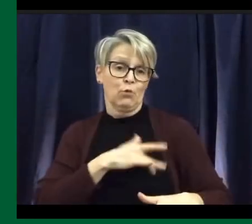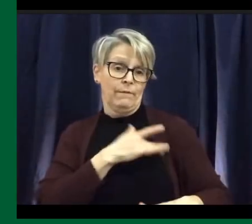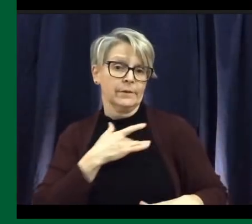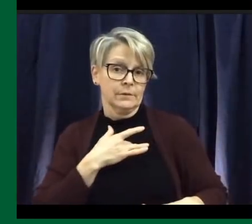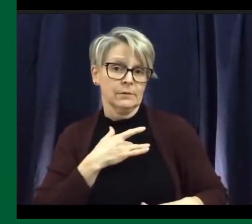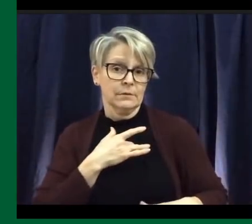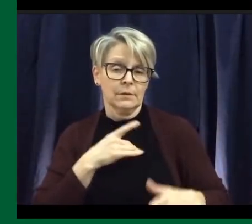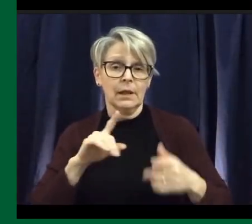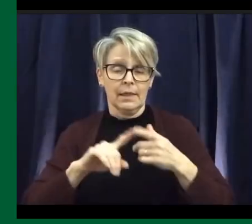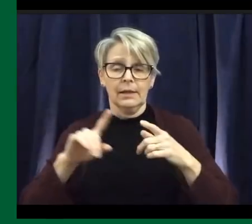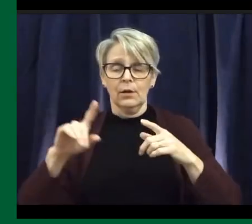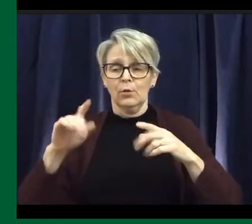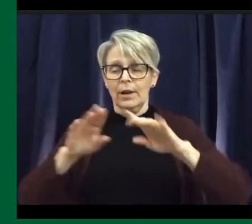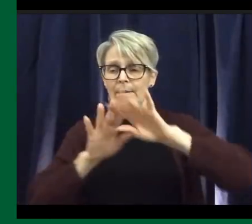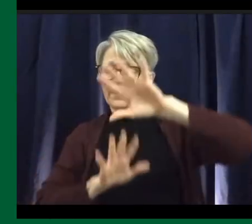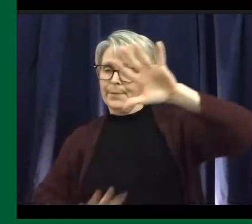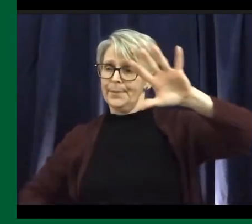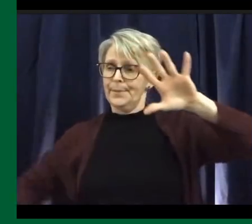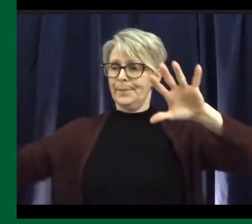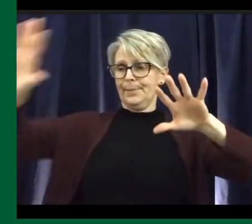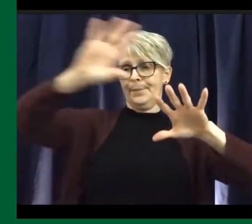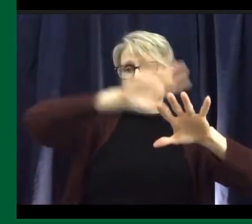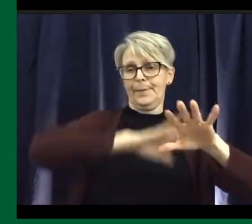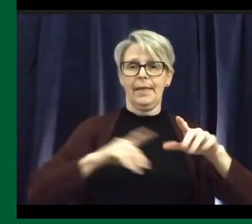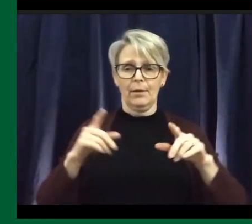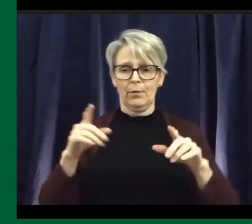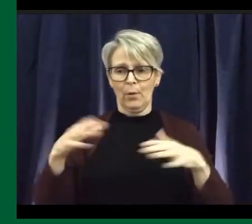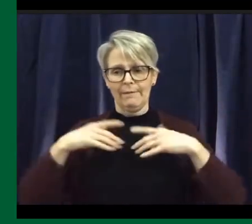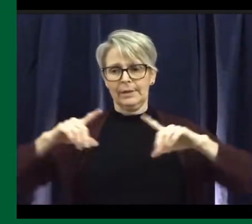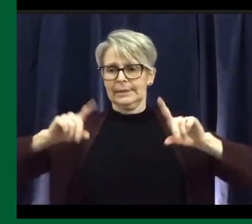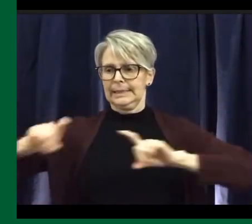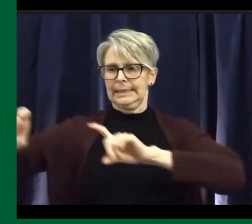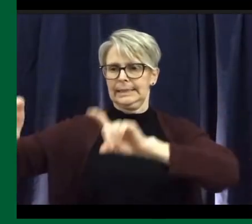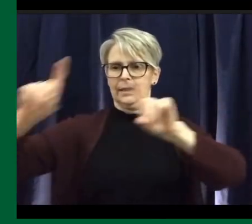that blanket of point-of-care testing that Dr. Shahab was just talking about.